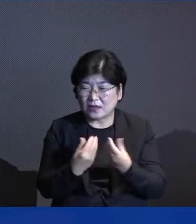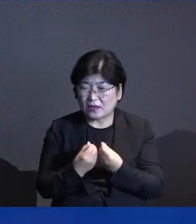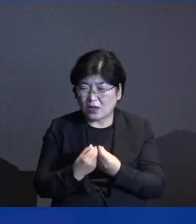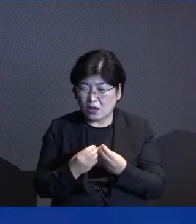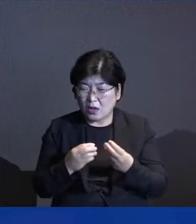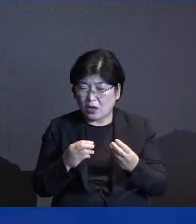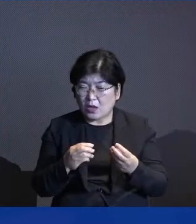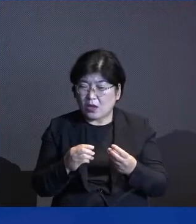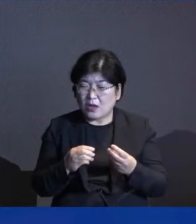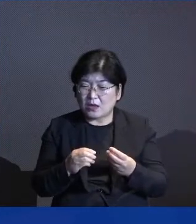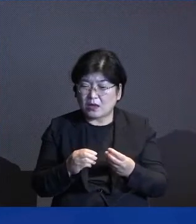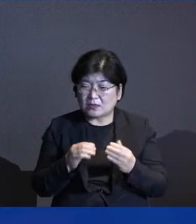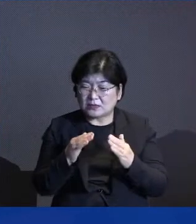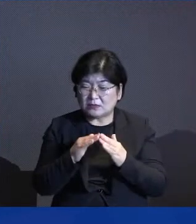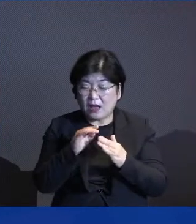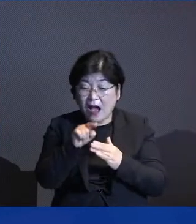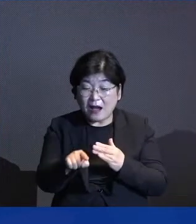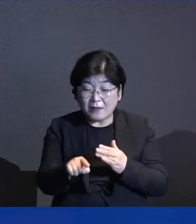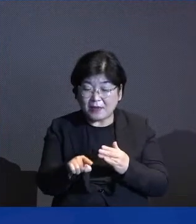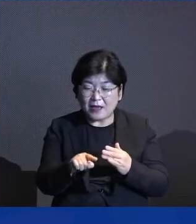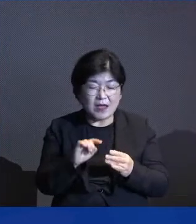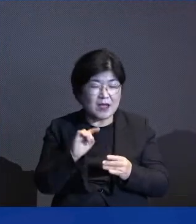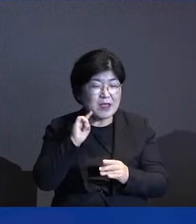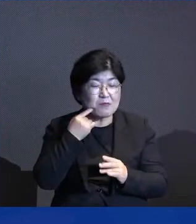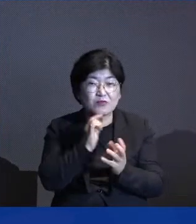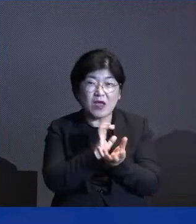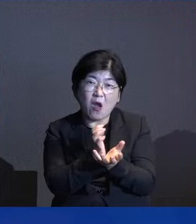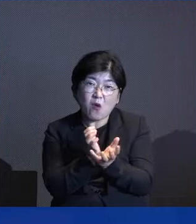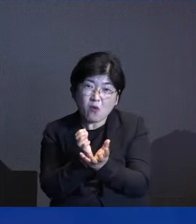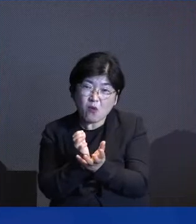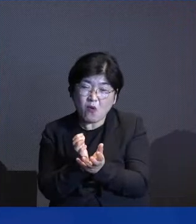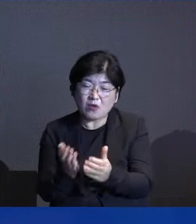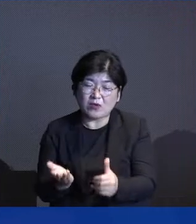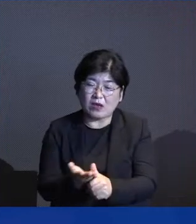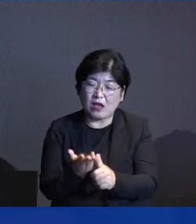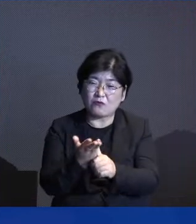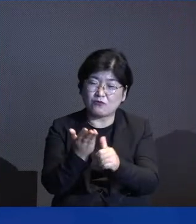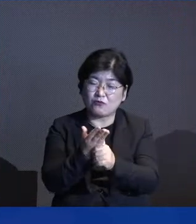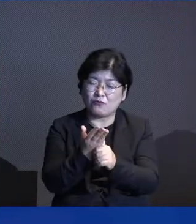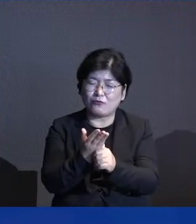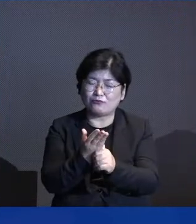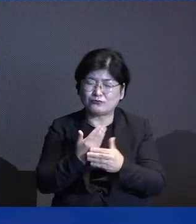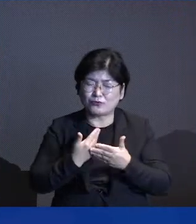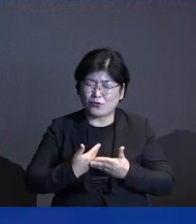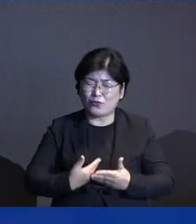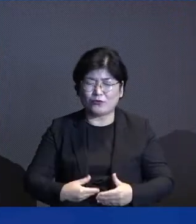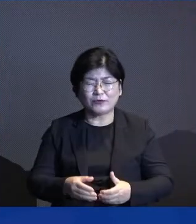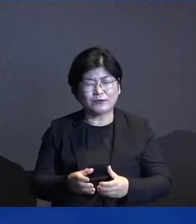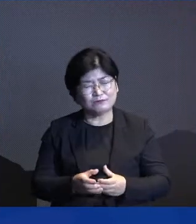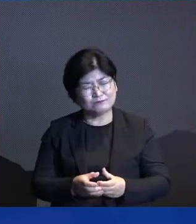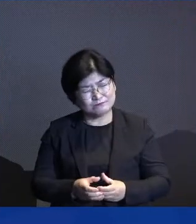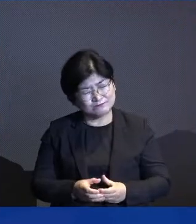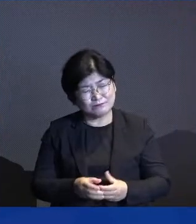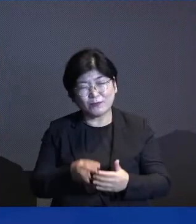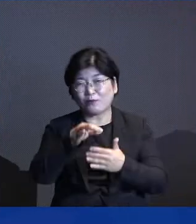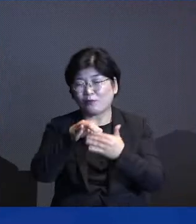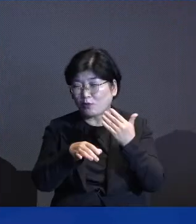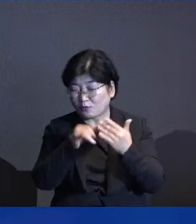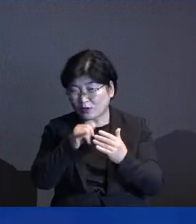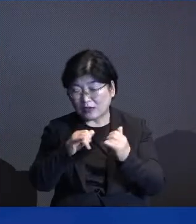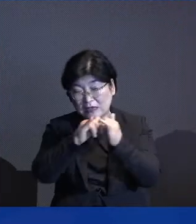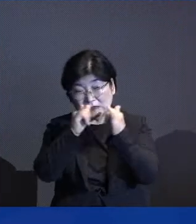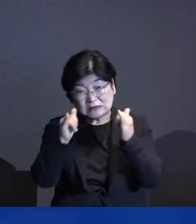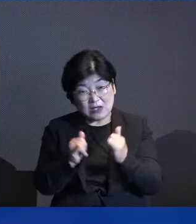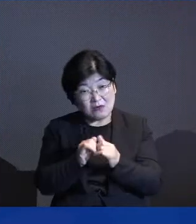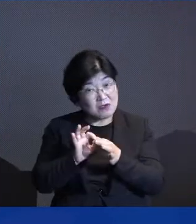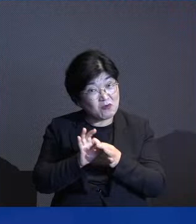And it also provides social relations program, and it forms social relationship through group leisure